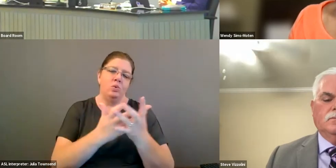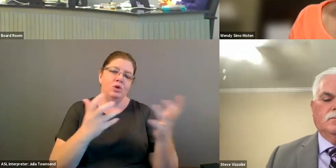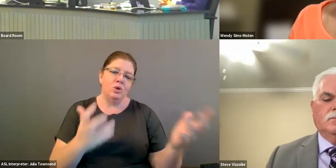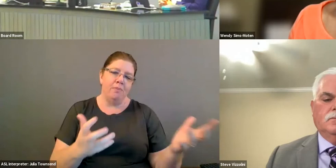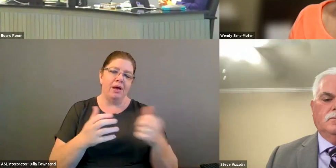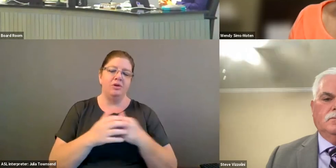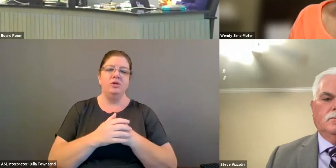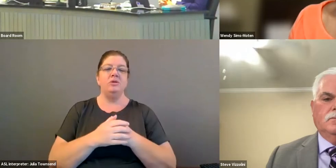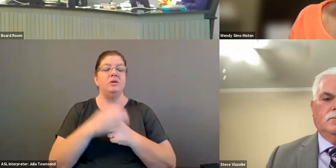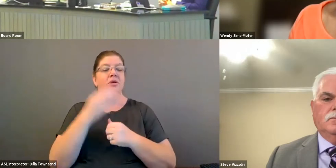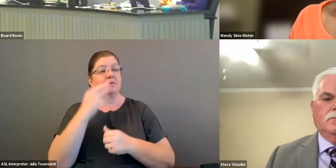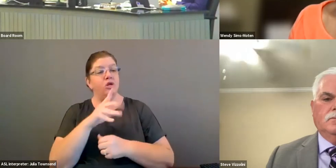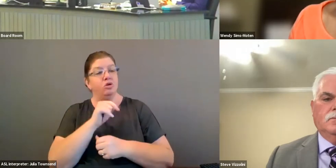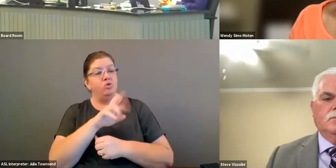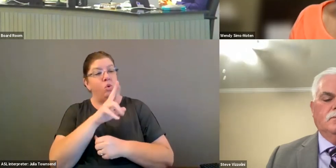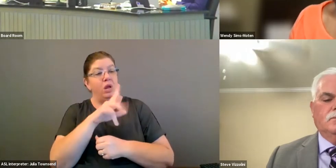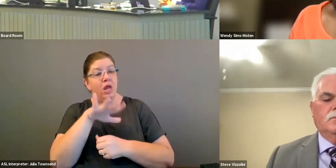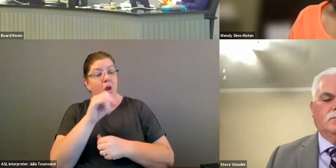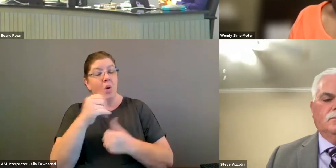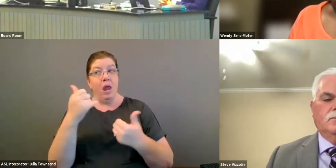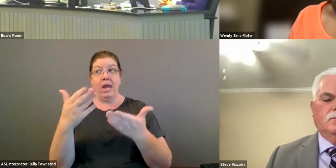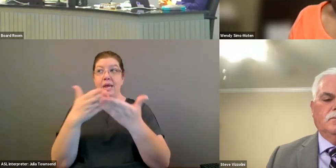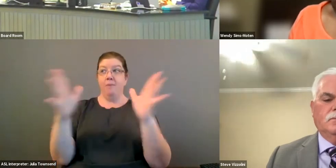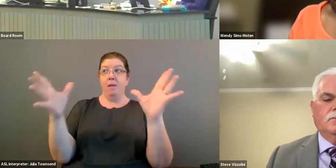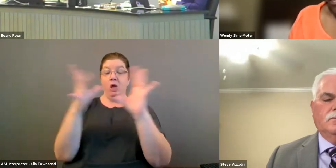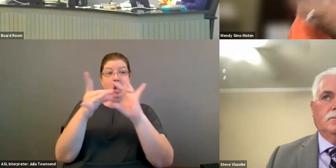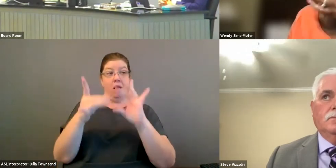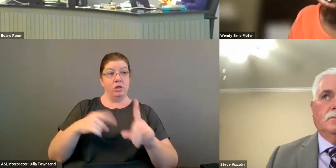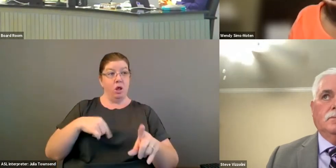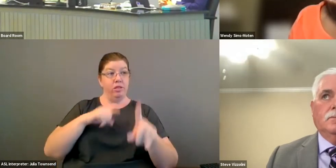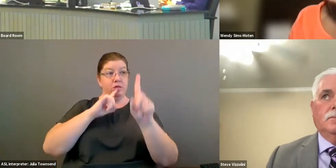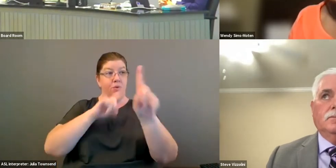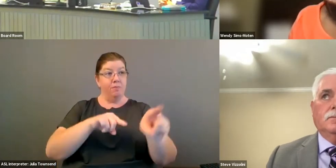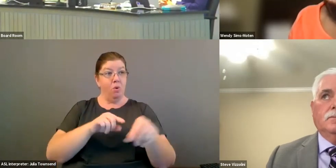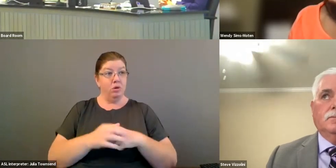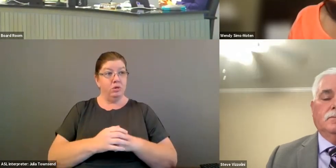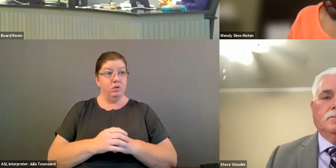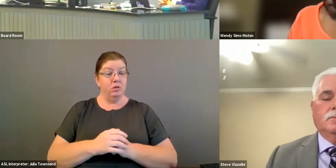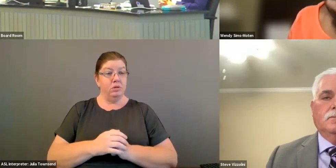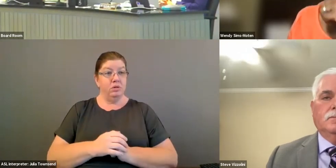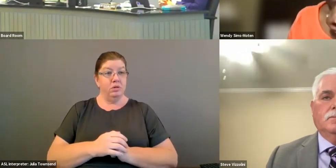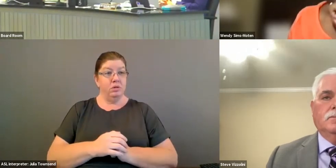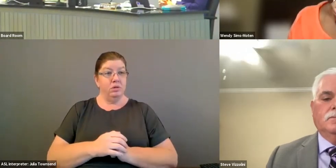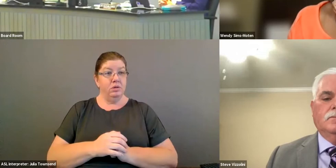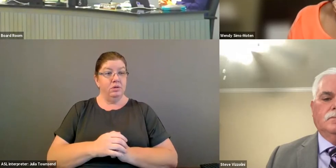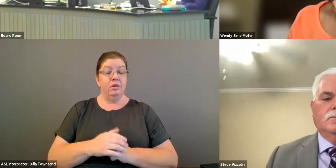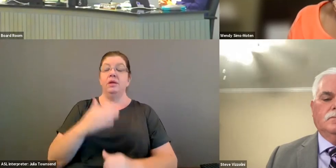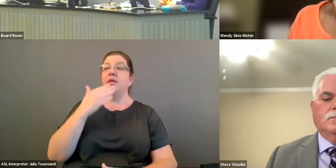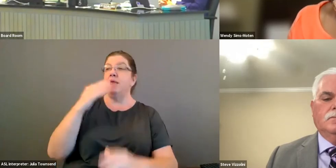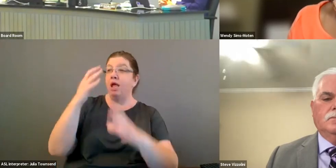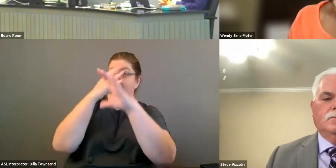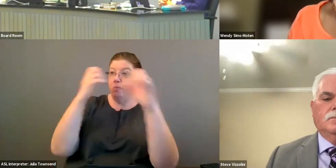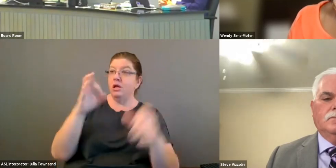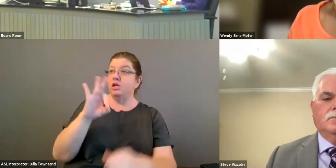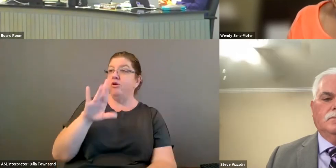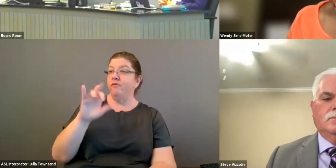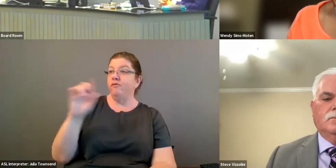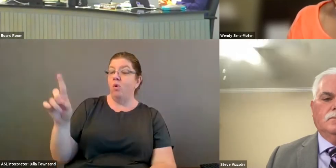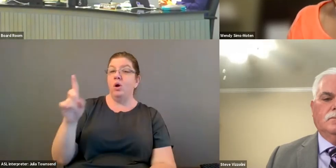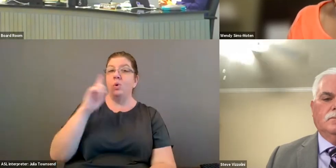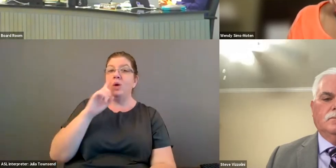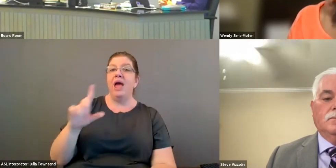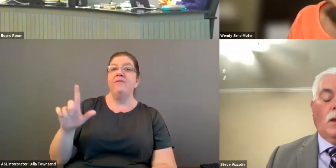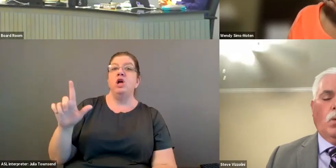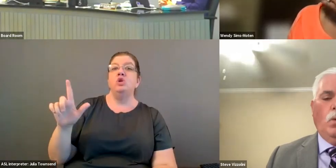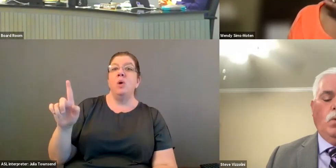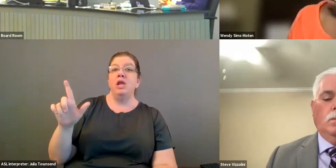Ms. Trujillo, do we have any public comments on this report item? Thank you, President Ford. We do have 21 public